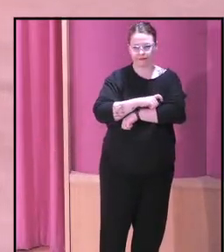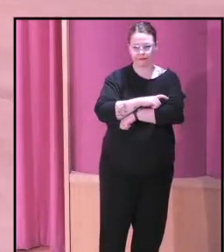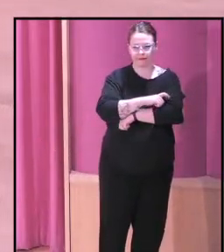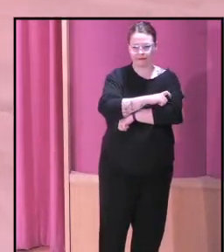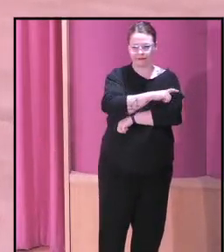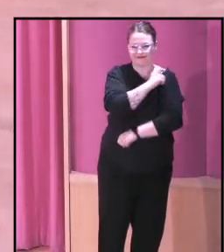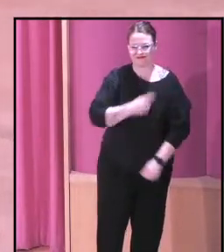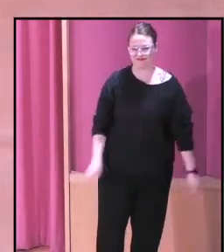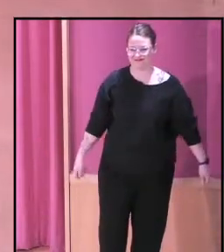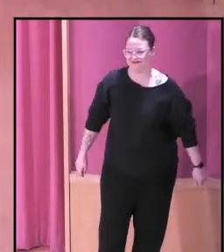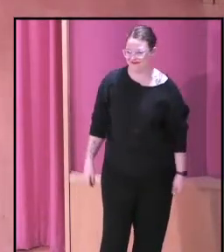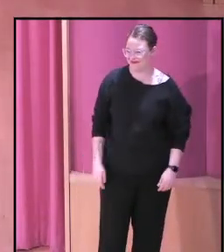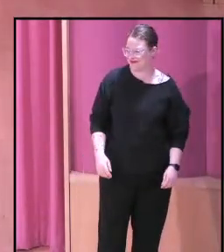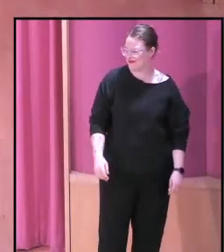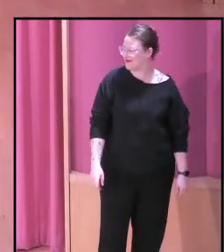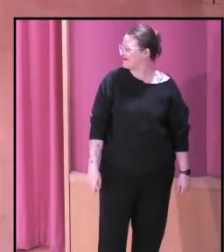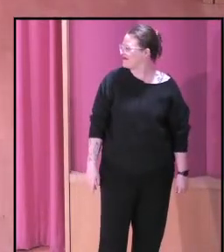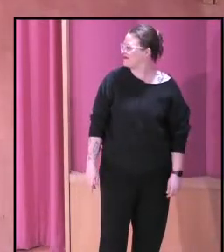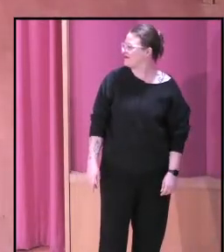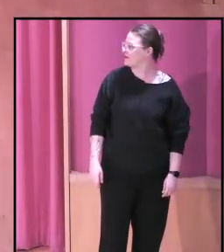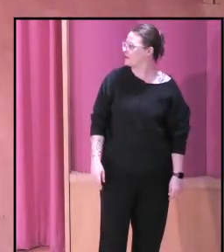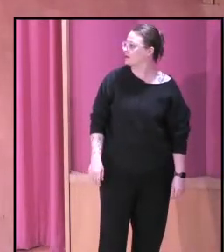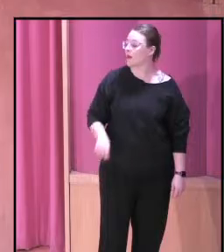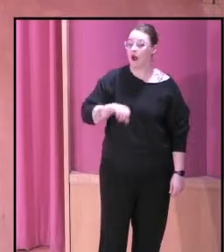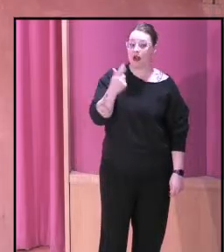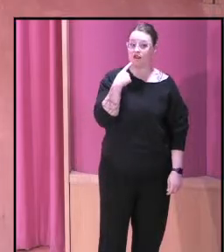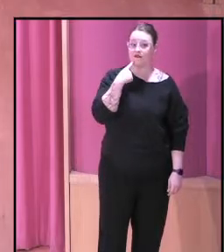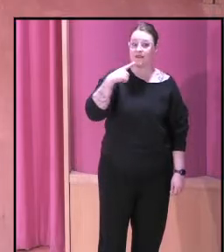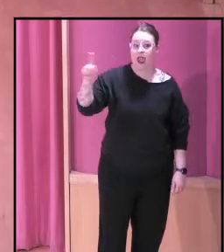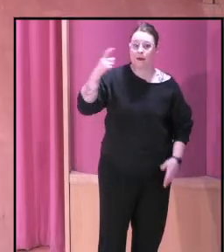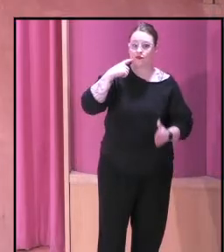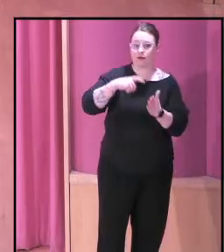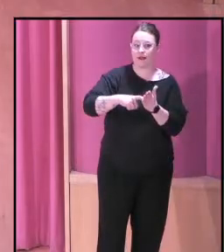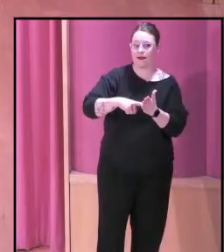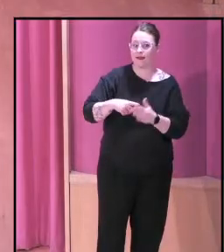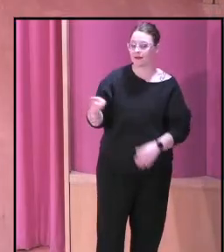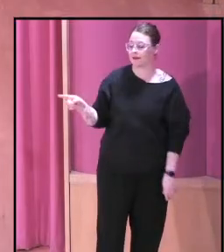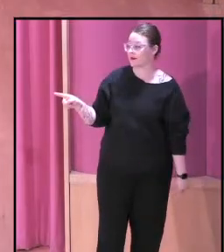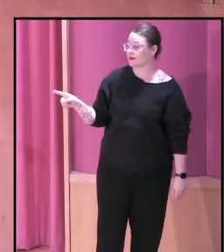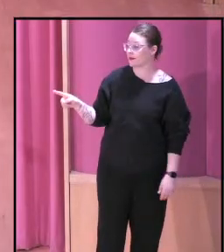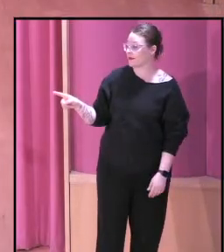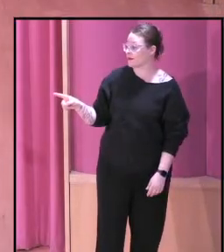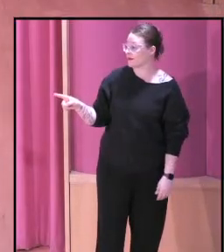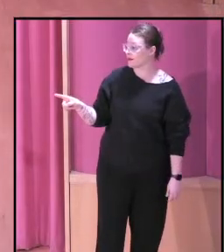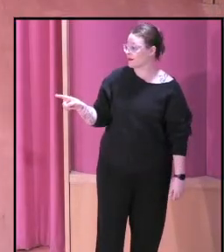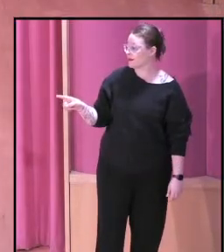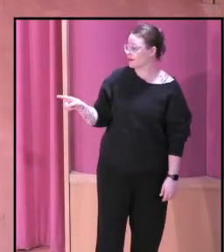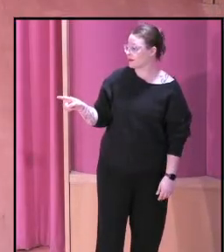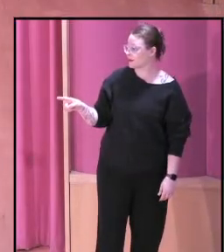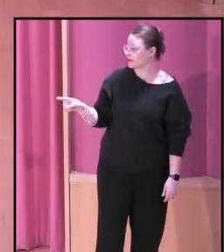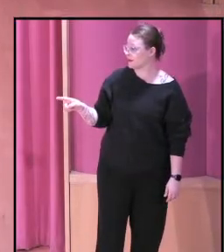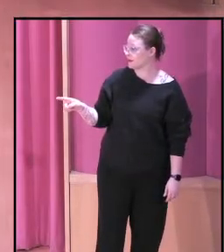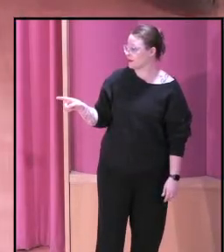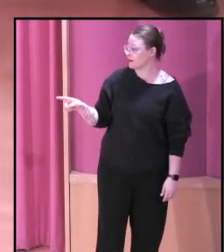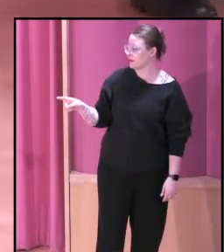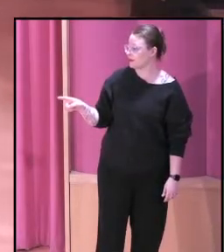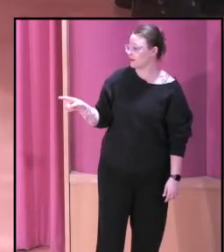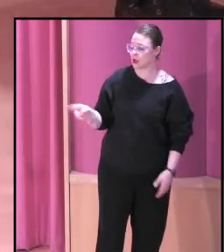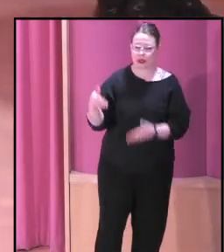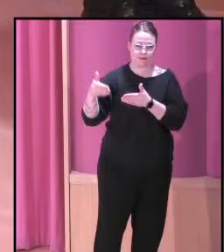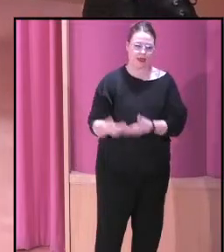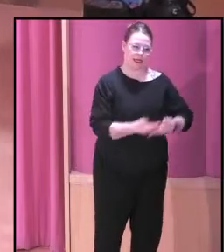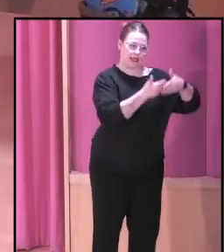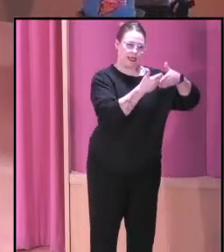Yeah, not too tough. And another famous classic trick that you might recognize is rock the baby.